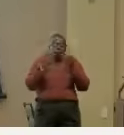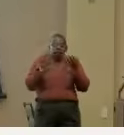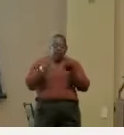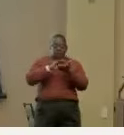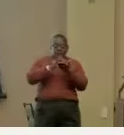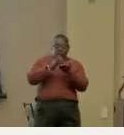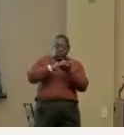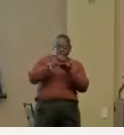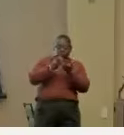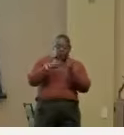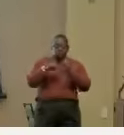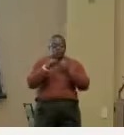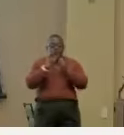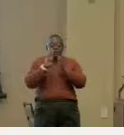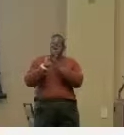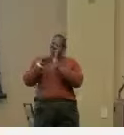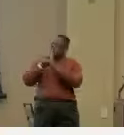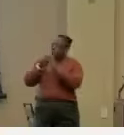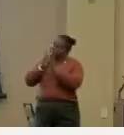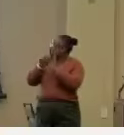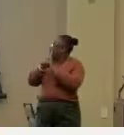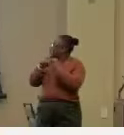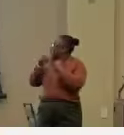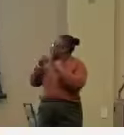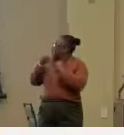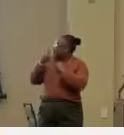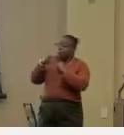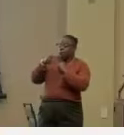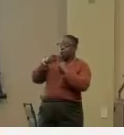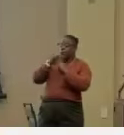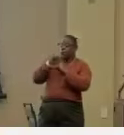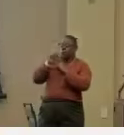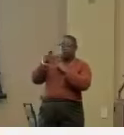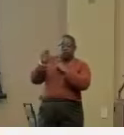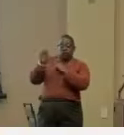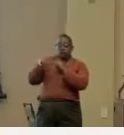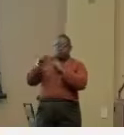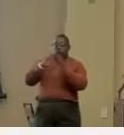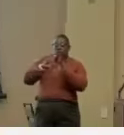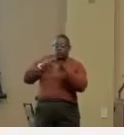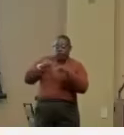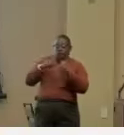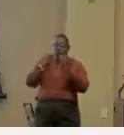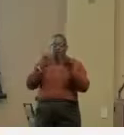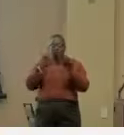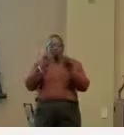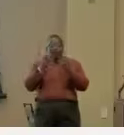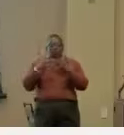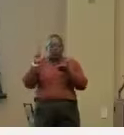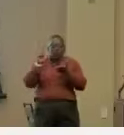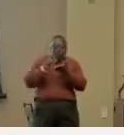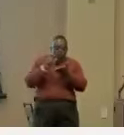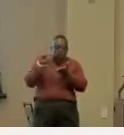concentration. They do maintain background plaquenil because that's recommended, but they have responded really nicely with very